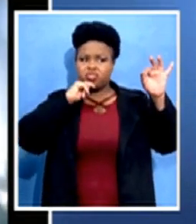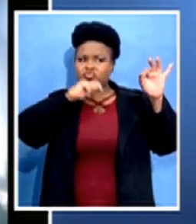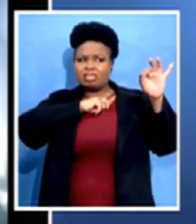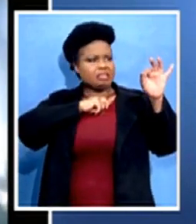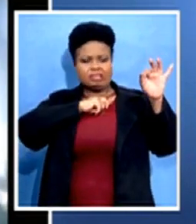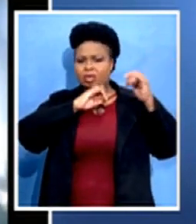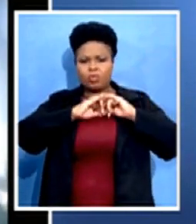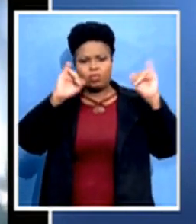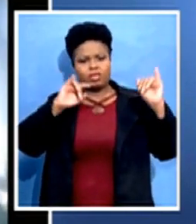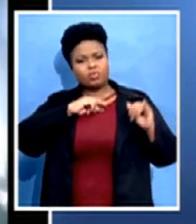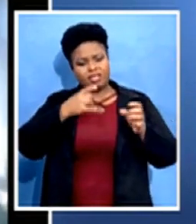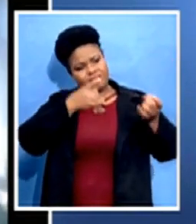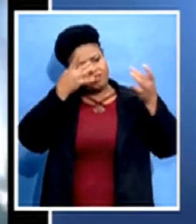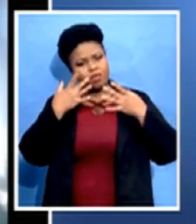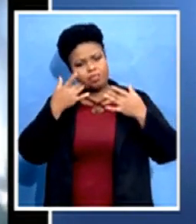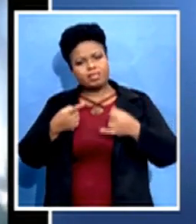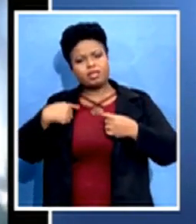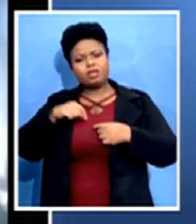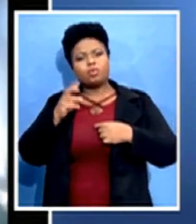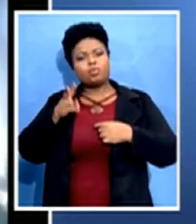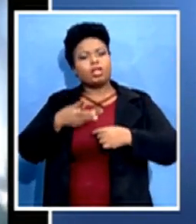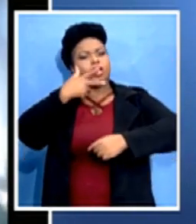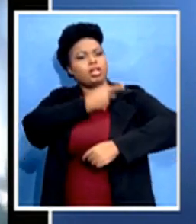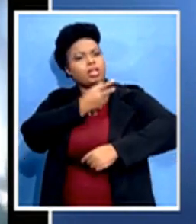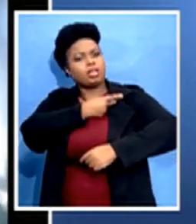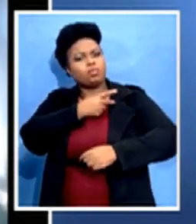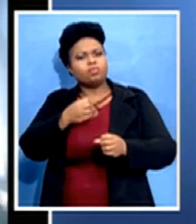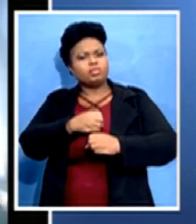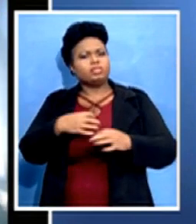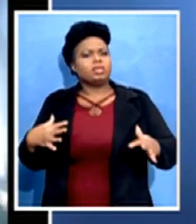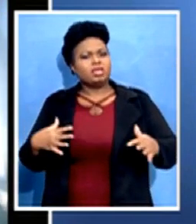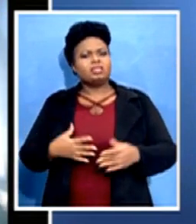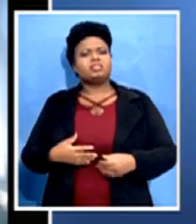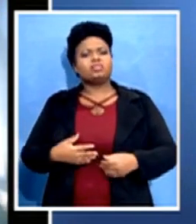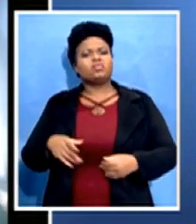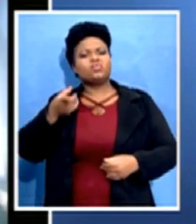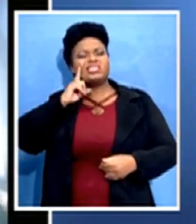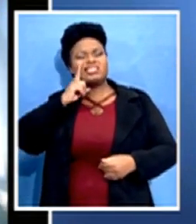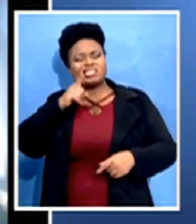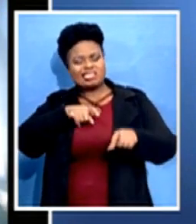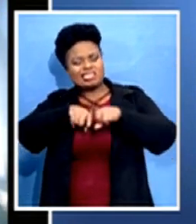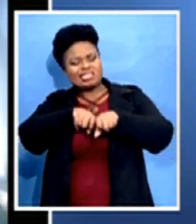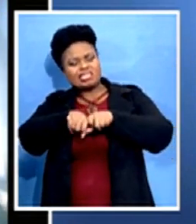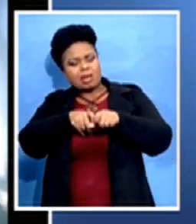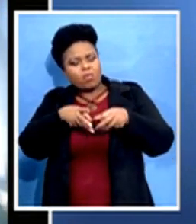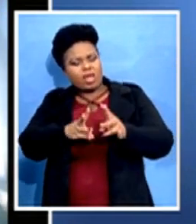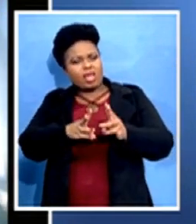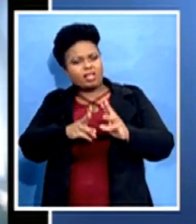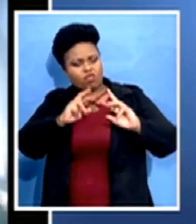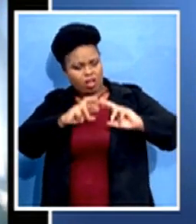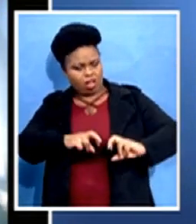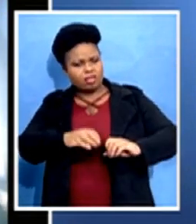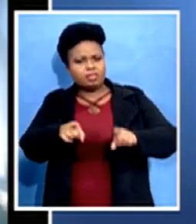or will be vaccinated in a trial study mode. And the biggest question we are asking